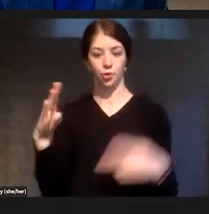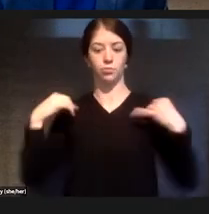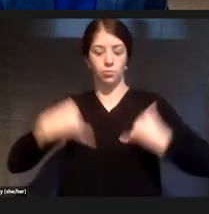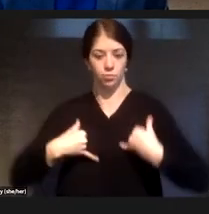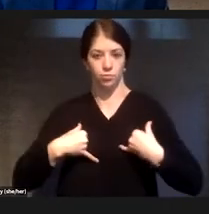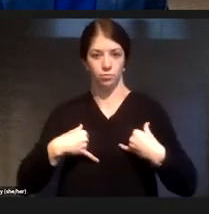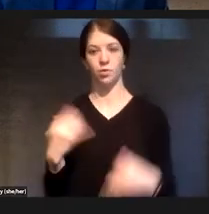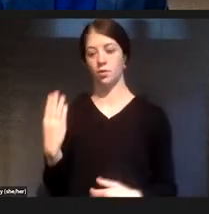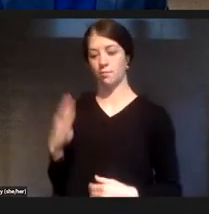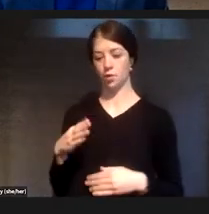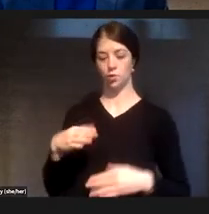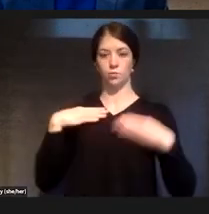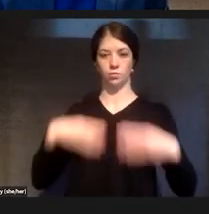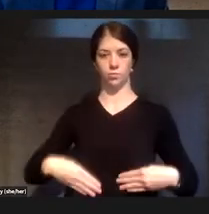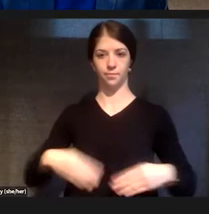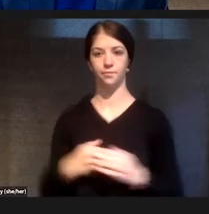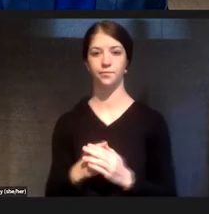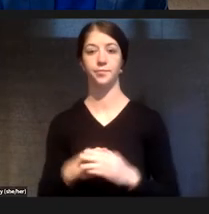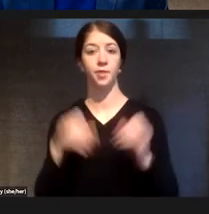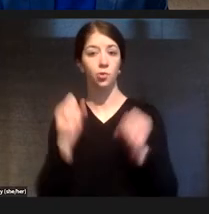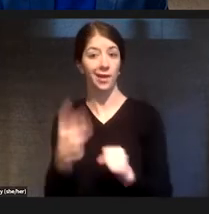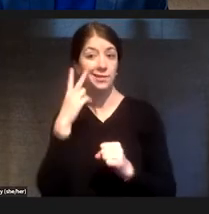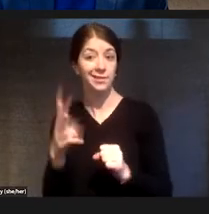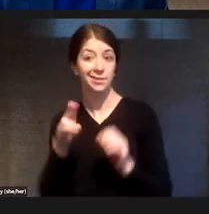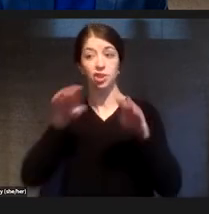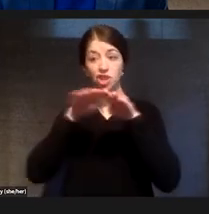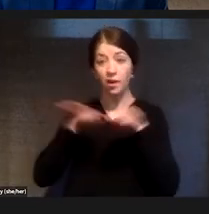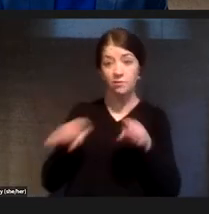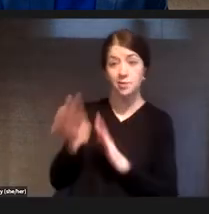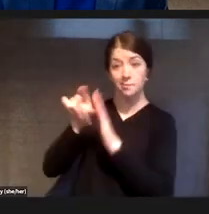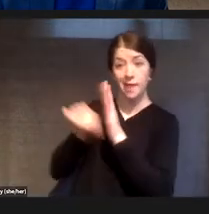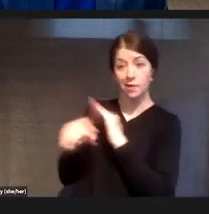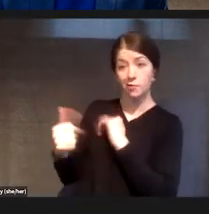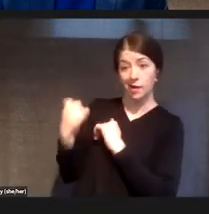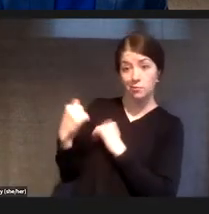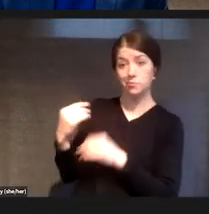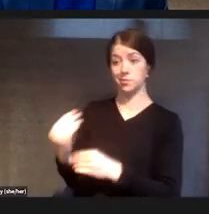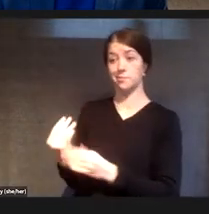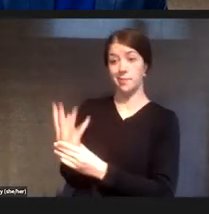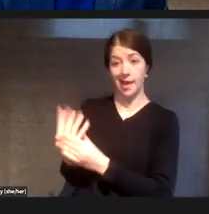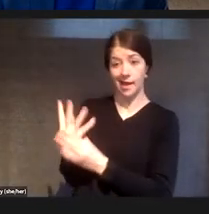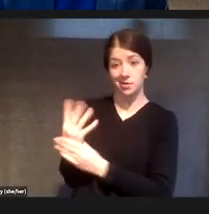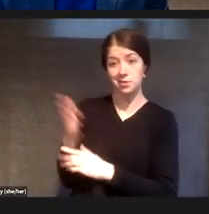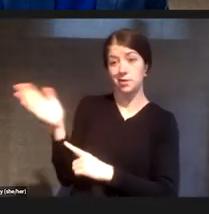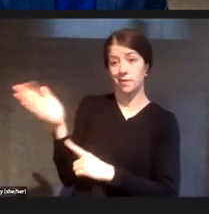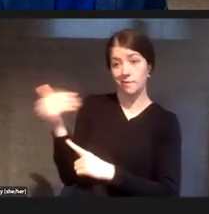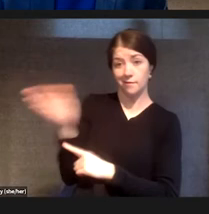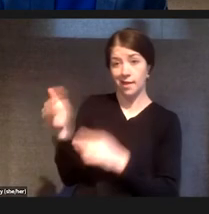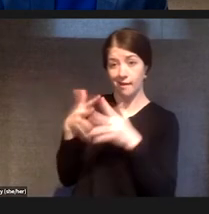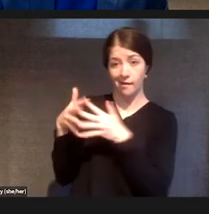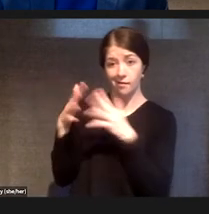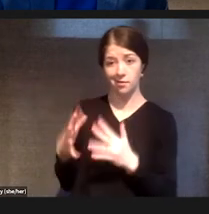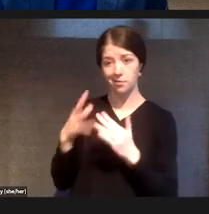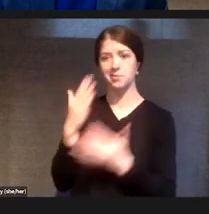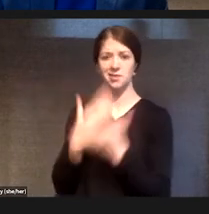my background, you can see some shelves and a plant with an American flag and some plaques. I